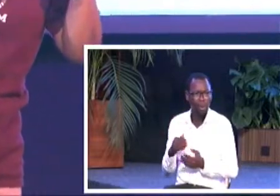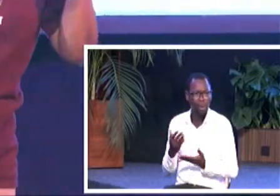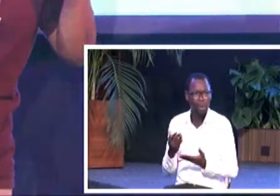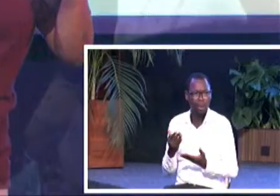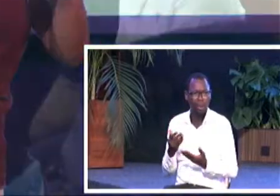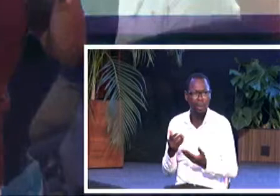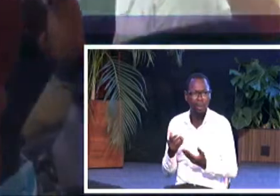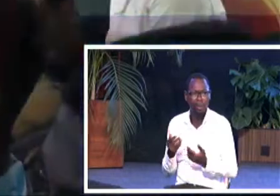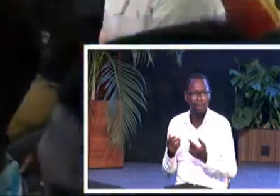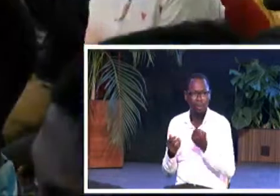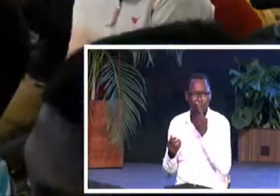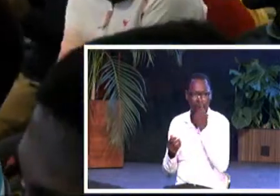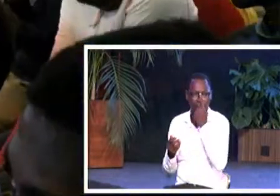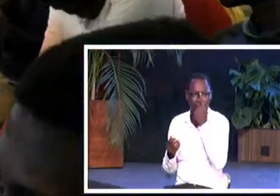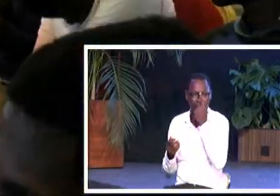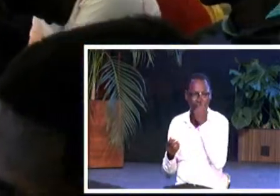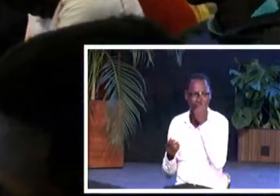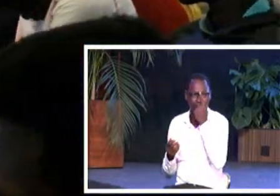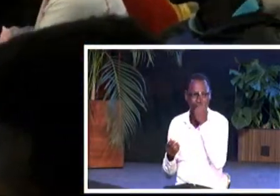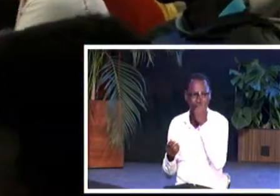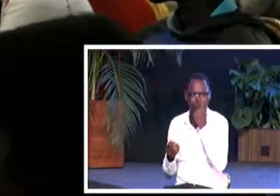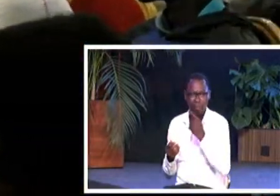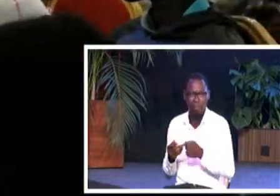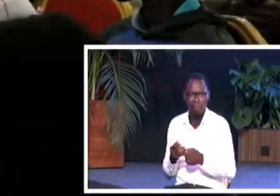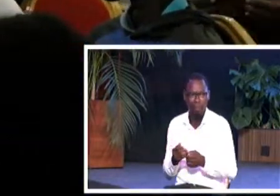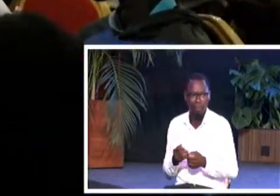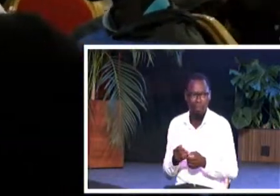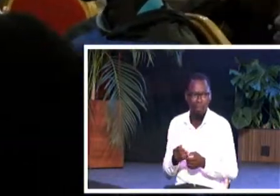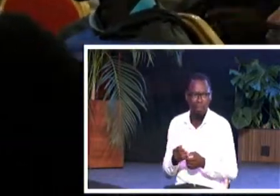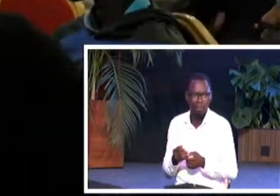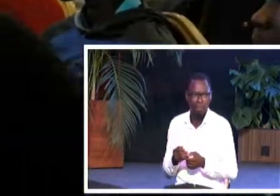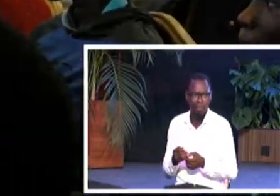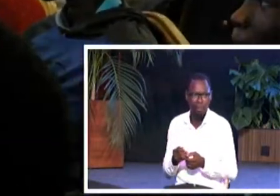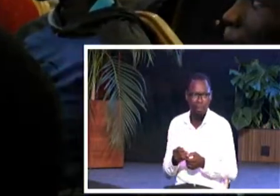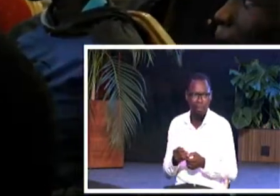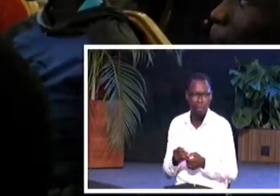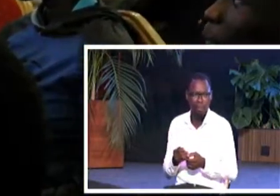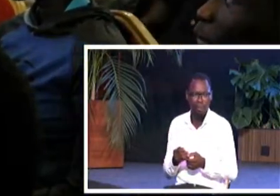name? Eh? What?